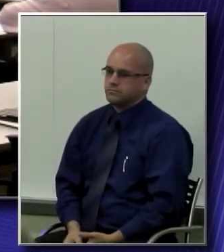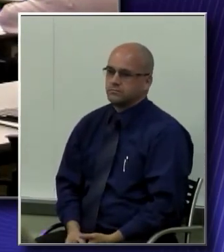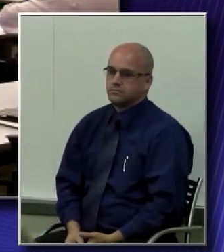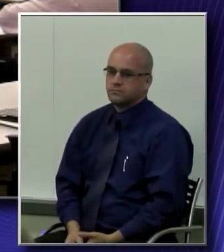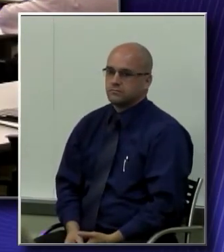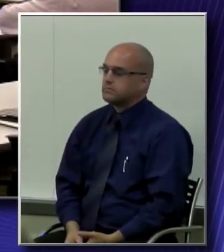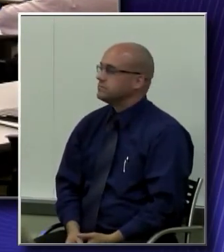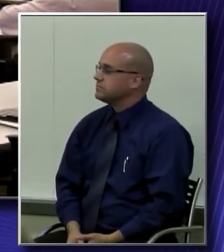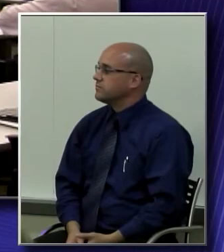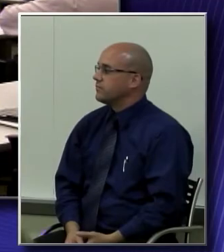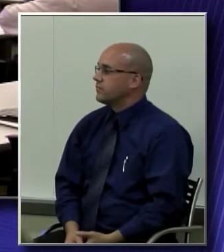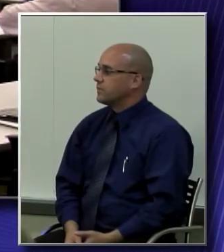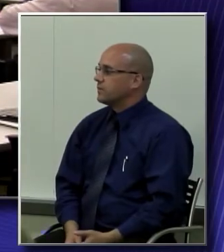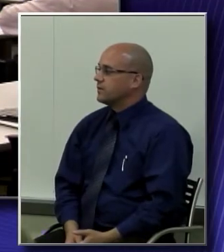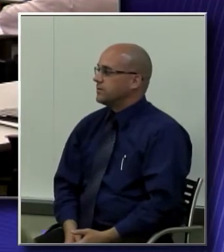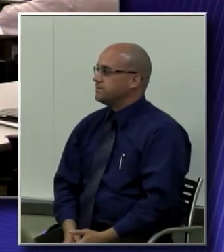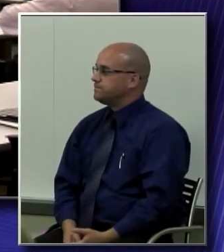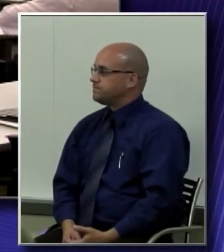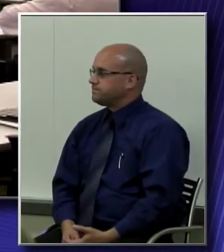Thank you.